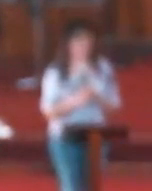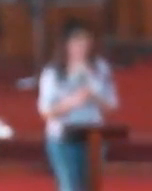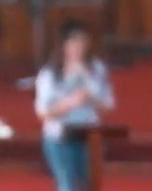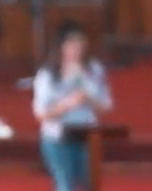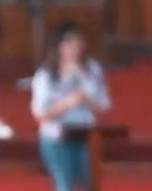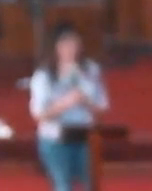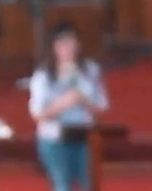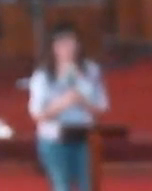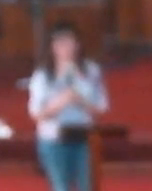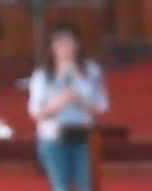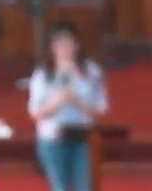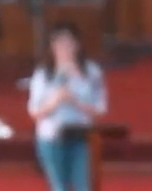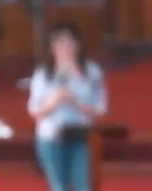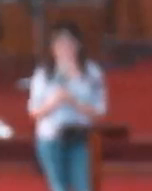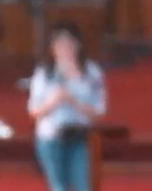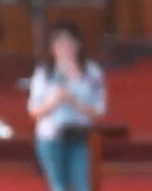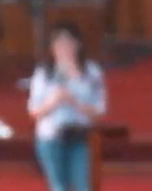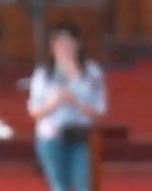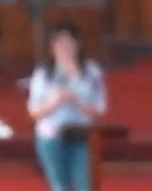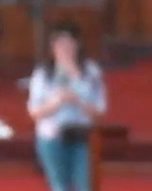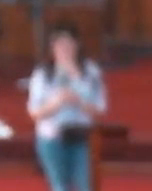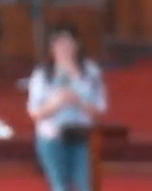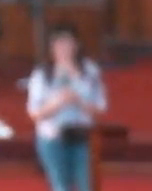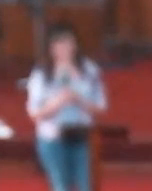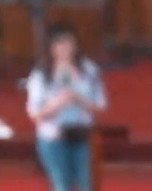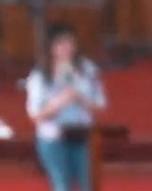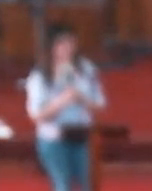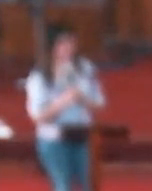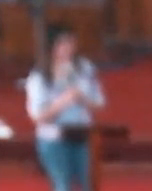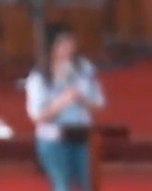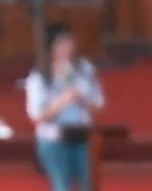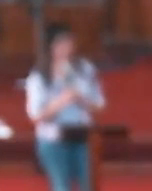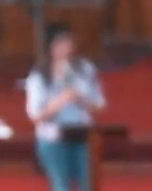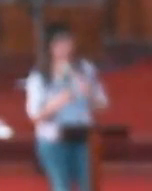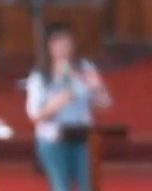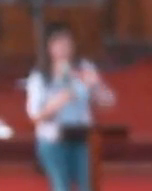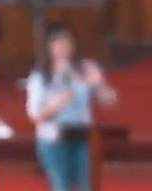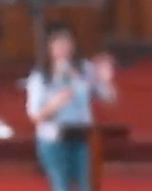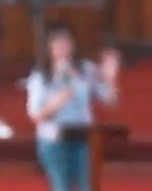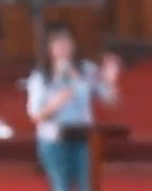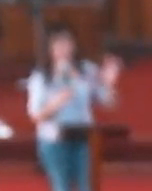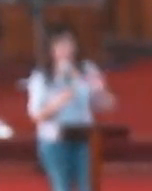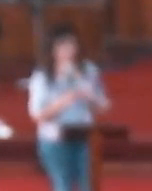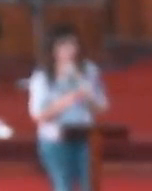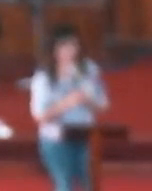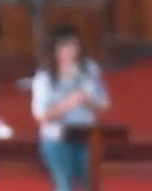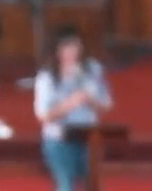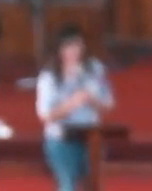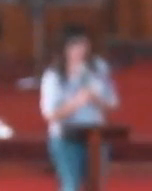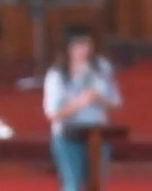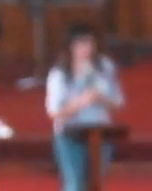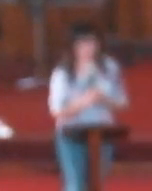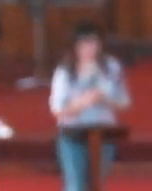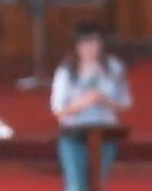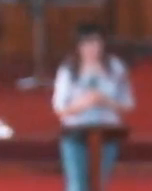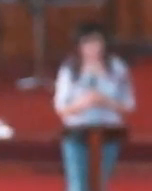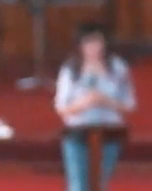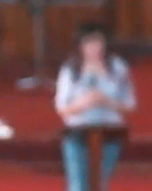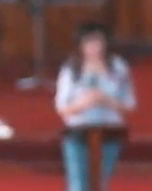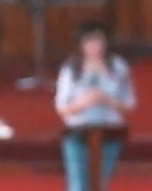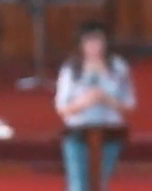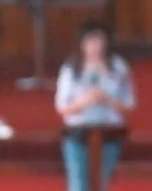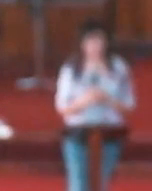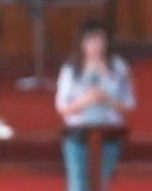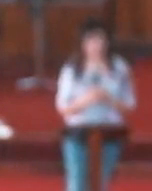ceniza, llévese el Turrialba a otro lado. There's too much ash here, just move to Turrialba volcano somewhere else.